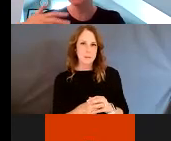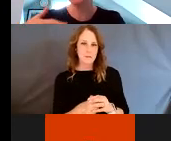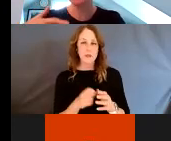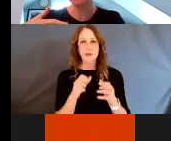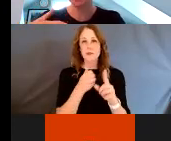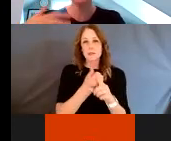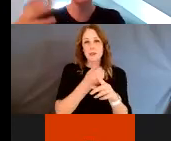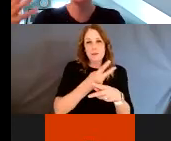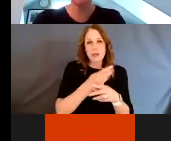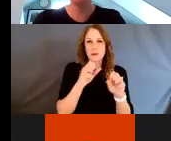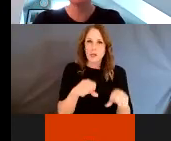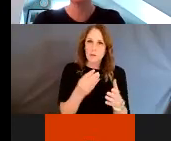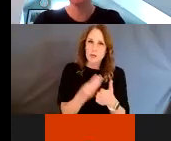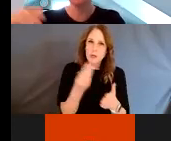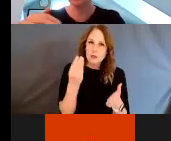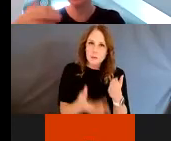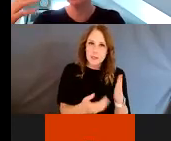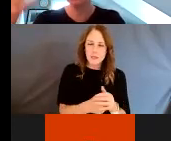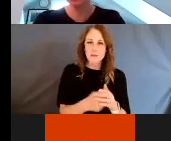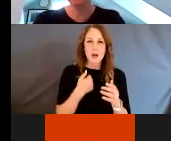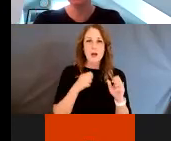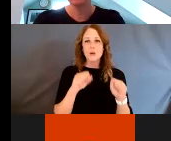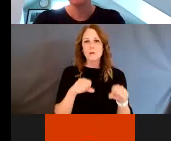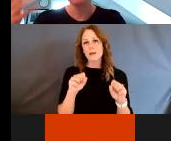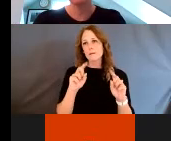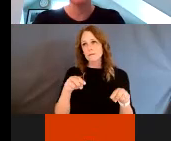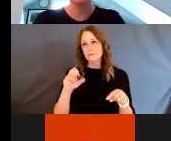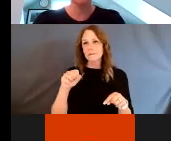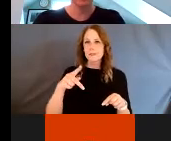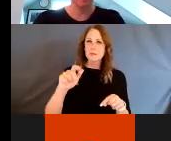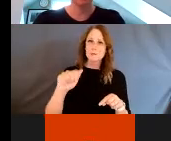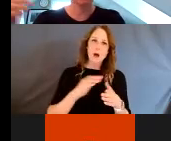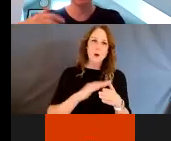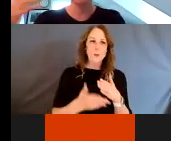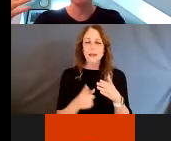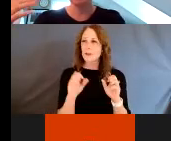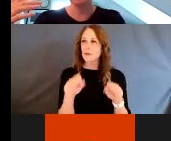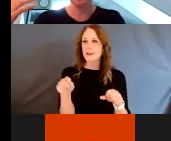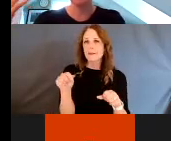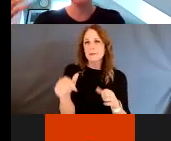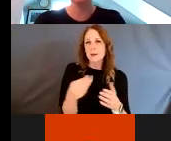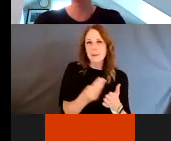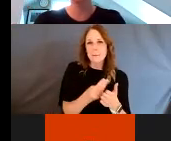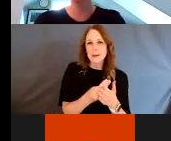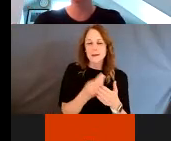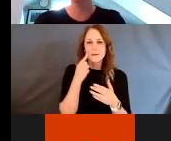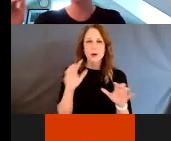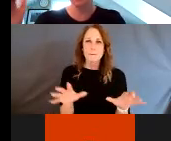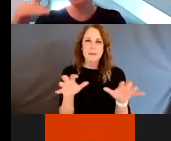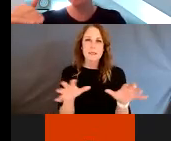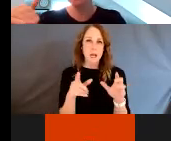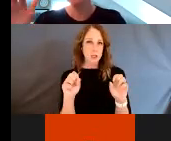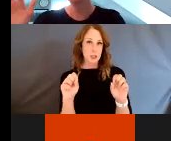be really expensive. I mean, you can go on a spa weekend, you can, spend money on a massage or something like that, and that can